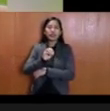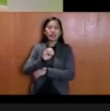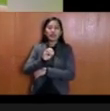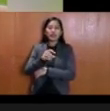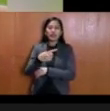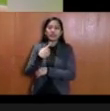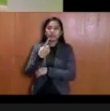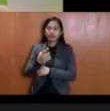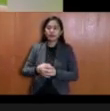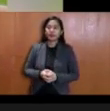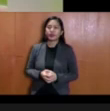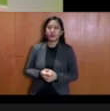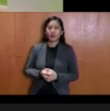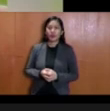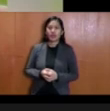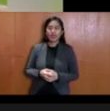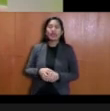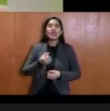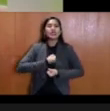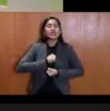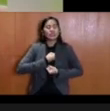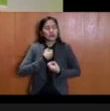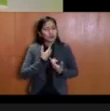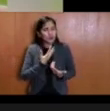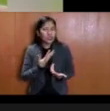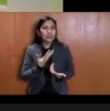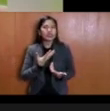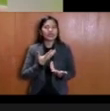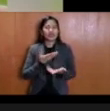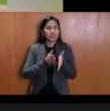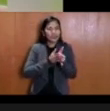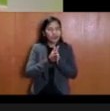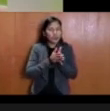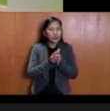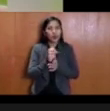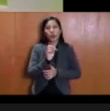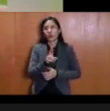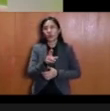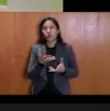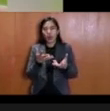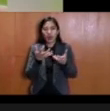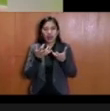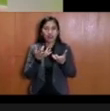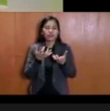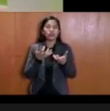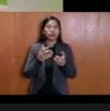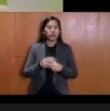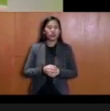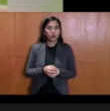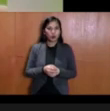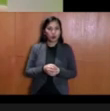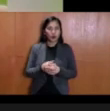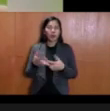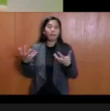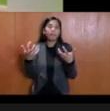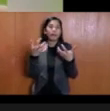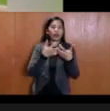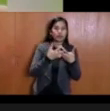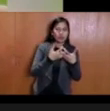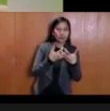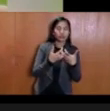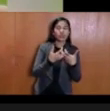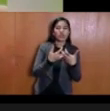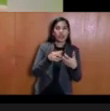words. They did express interest in or intention towards sustainability goals, but only about half of